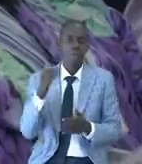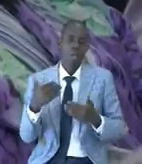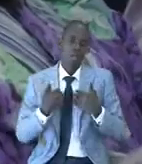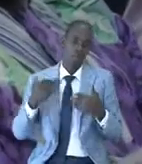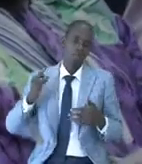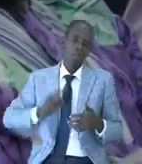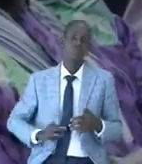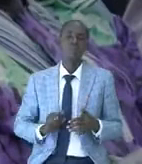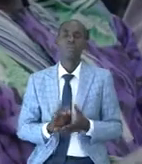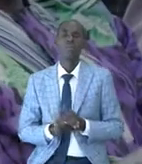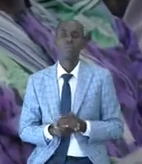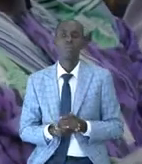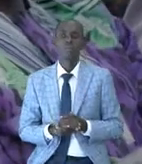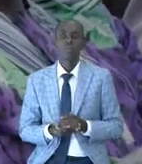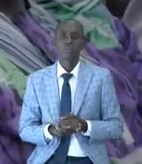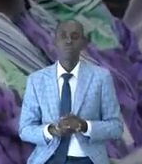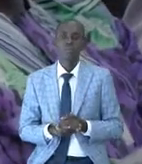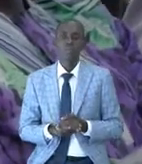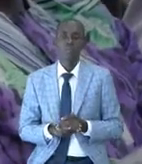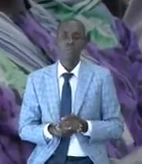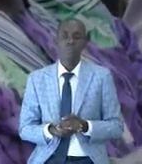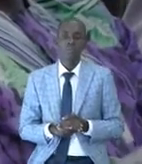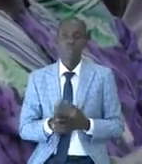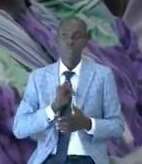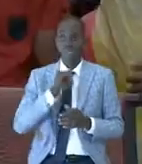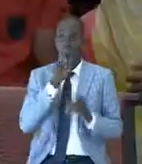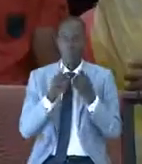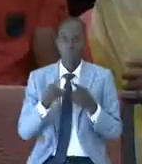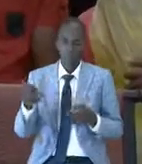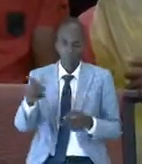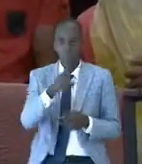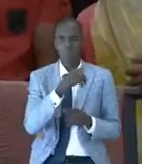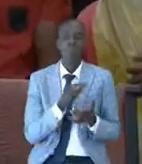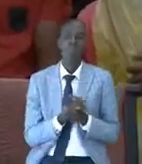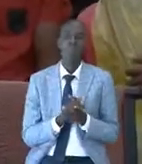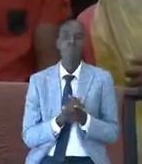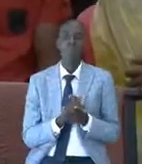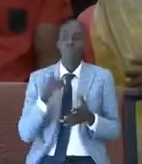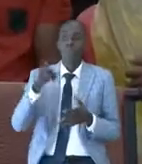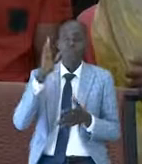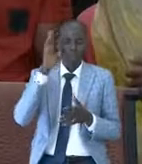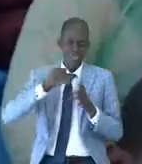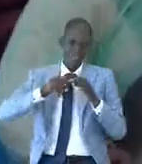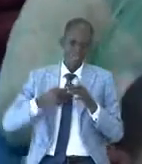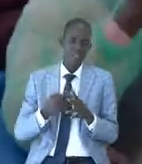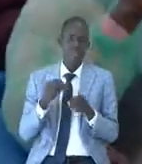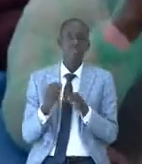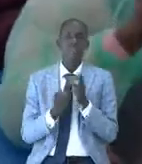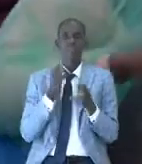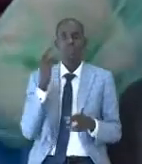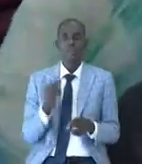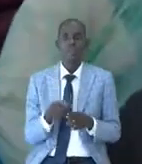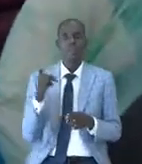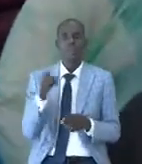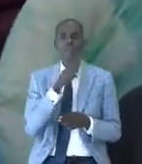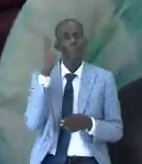benefits. I'm talking to you then. You will begin. I said you will begin. You'll not be